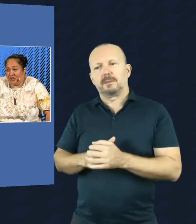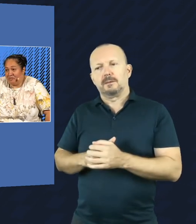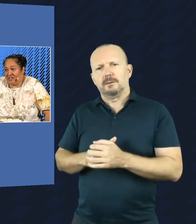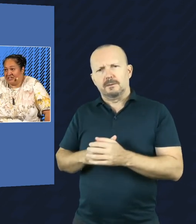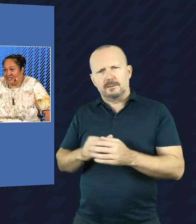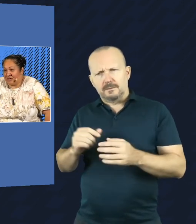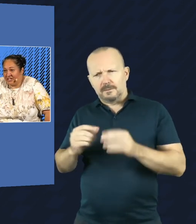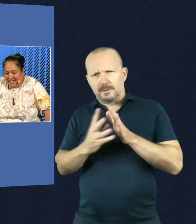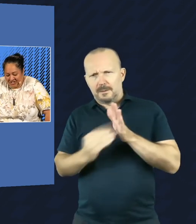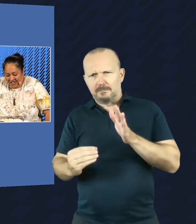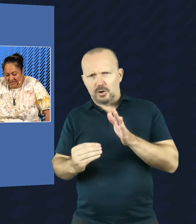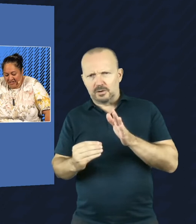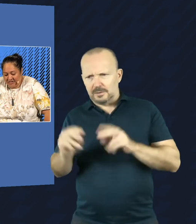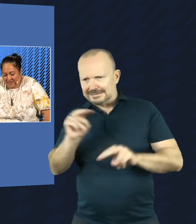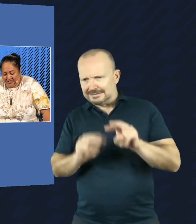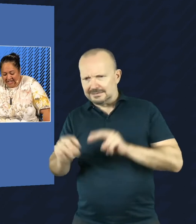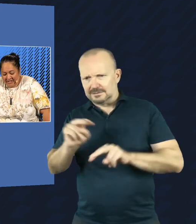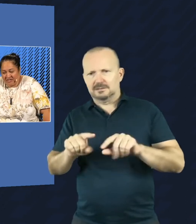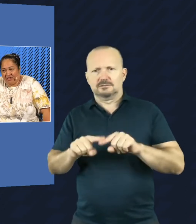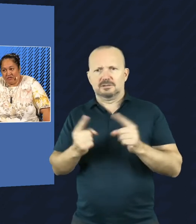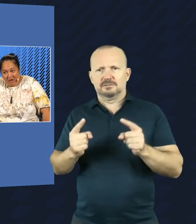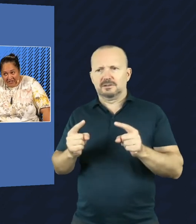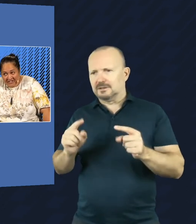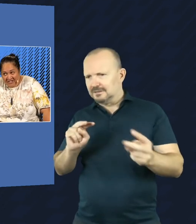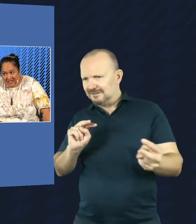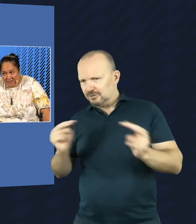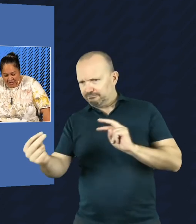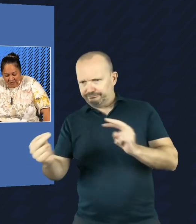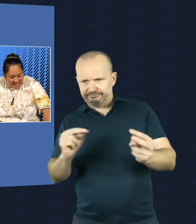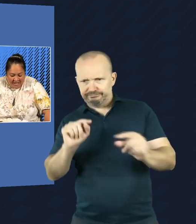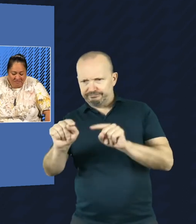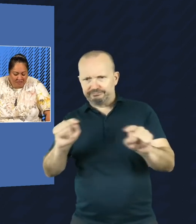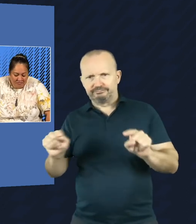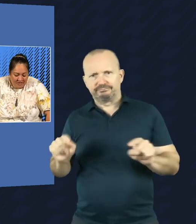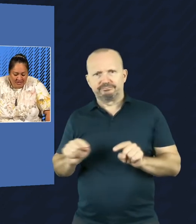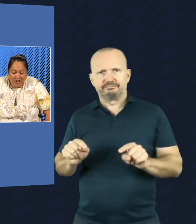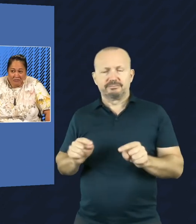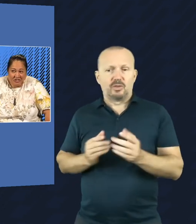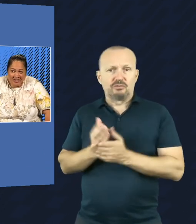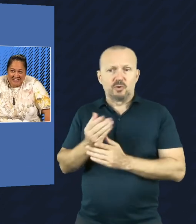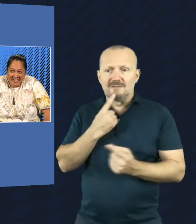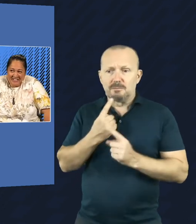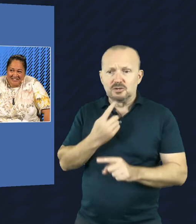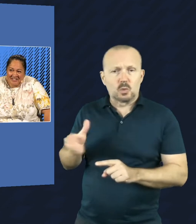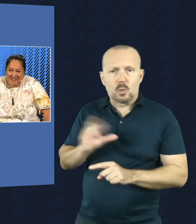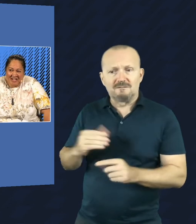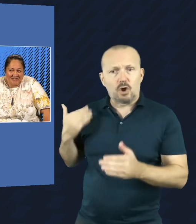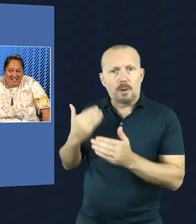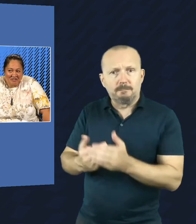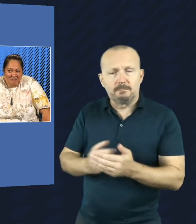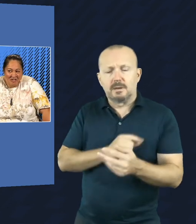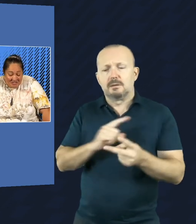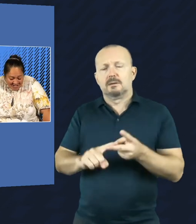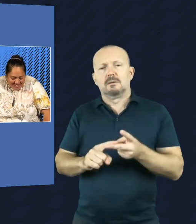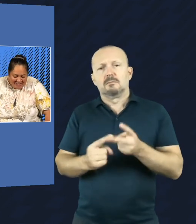help determine the taonga nature of data through provenance, meaning where it came from, opportunity, how the